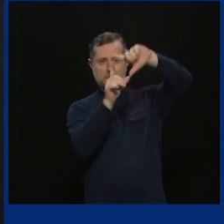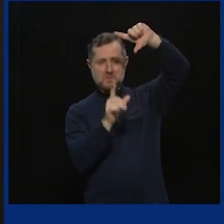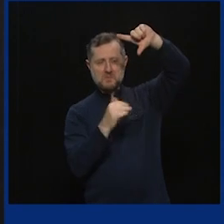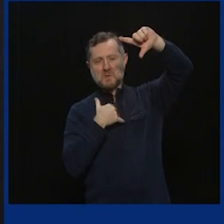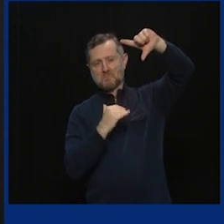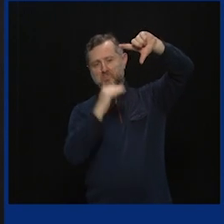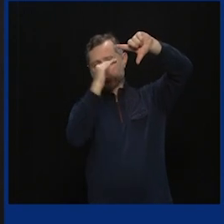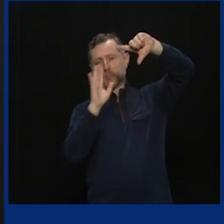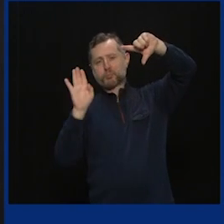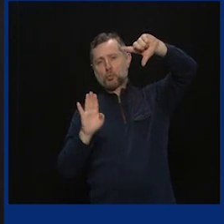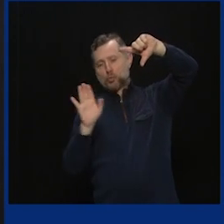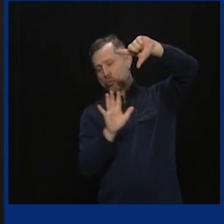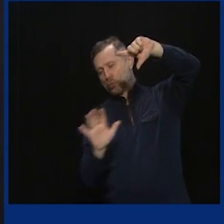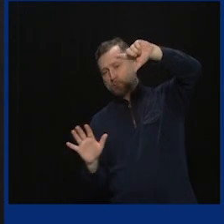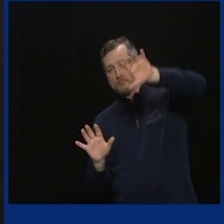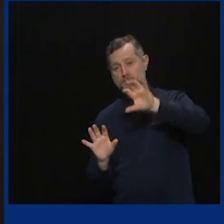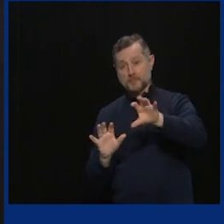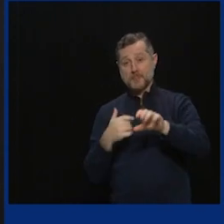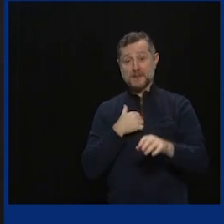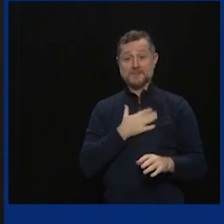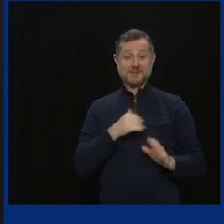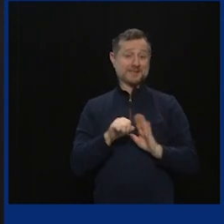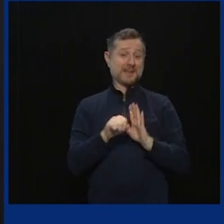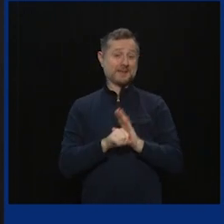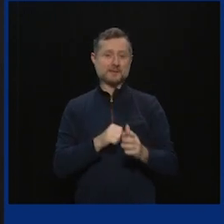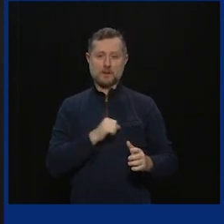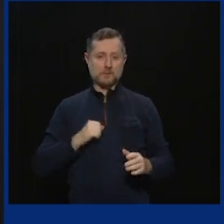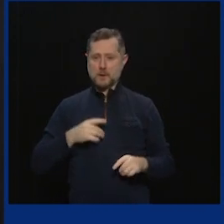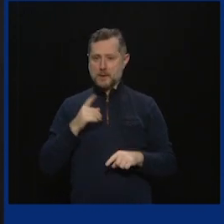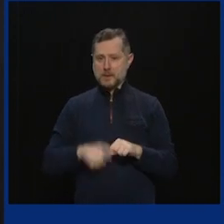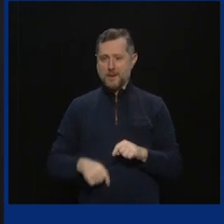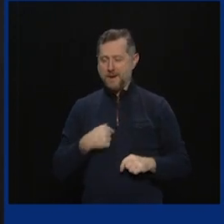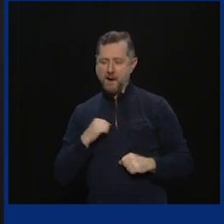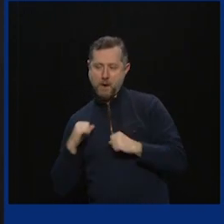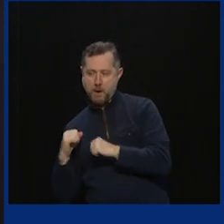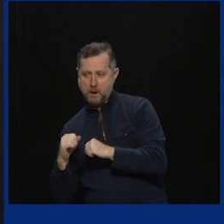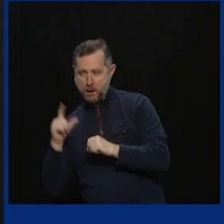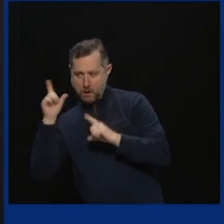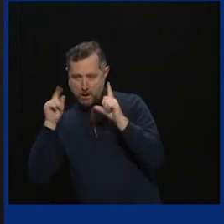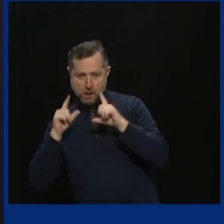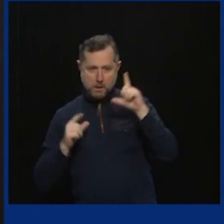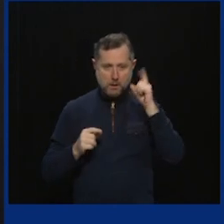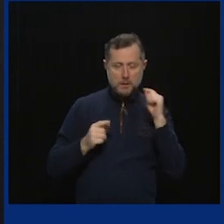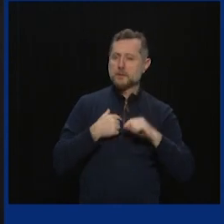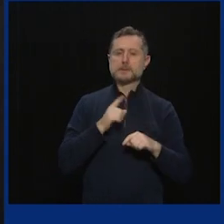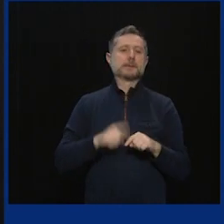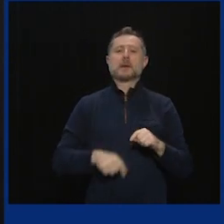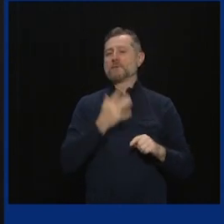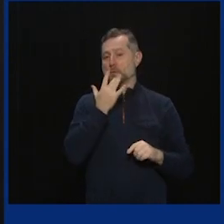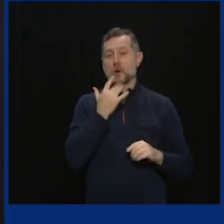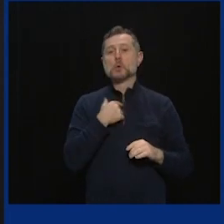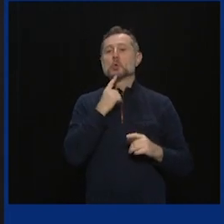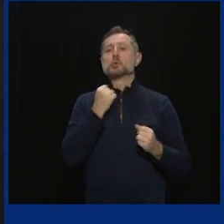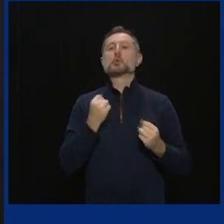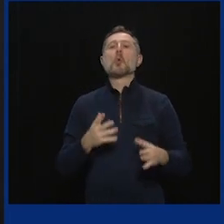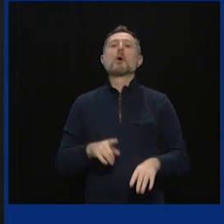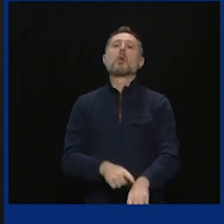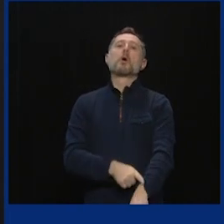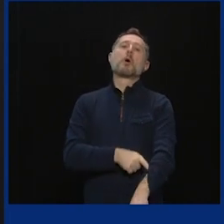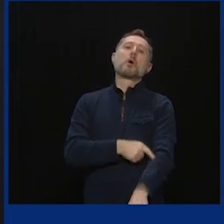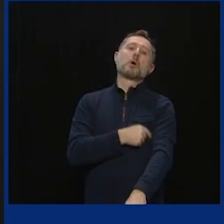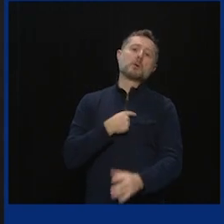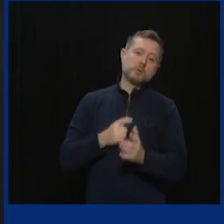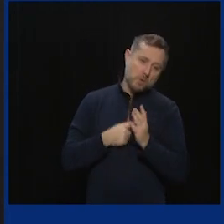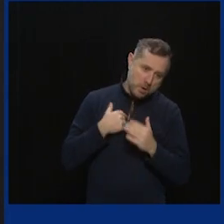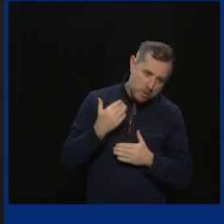favorites as a state senator, but I have been so consistently impressed with the ability of this